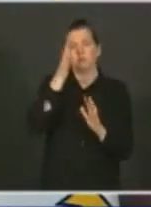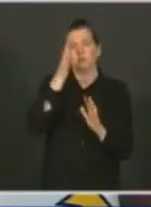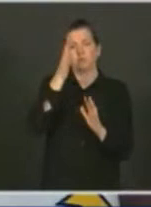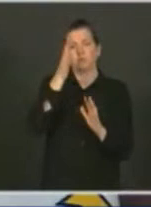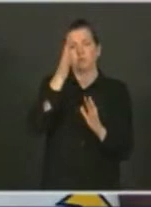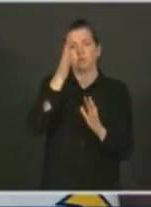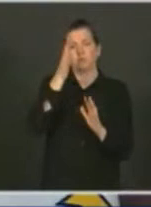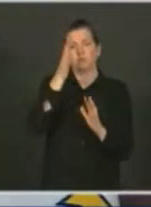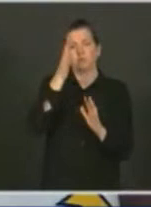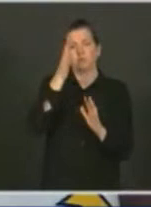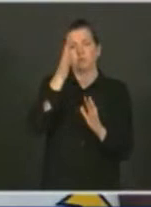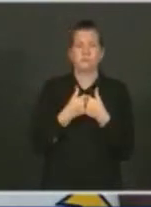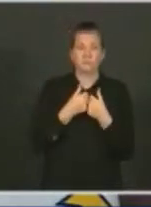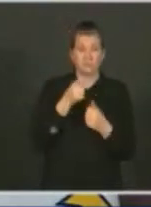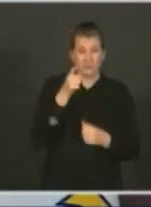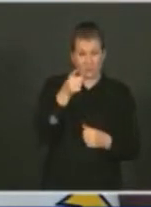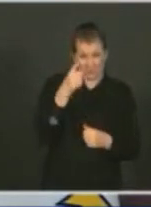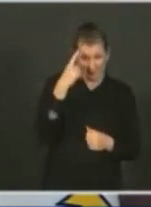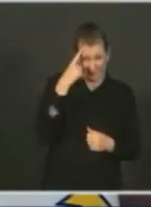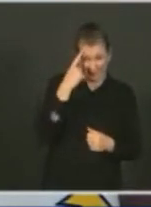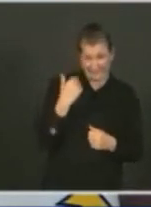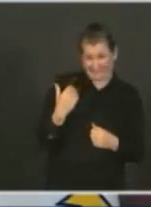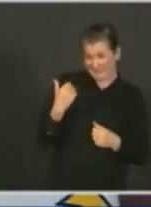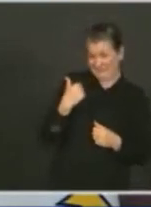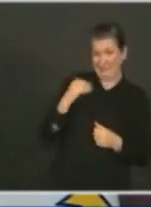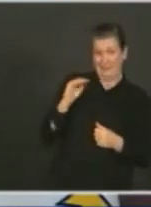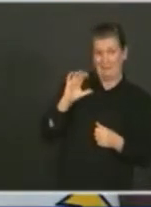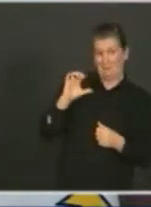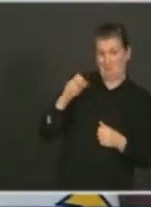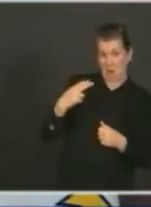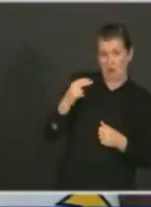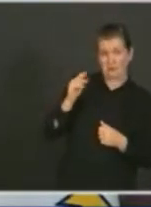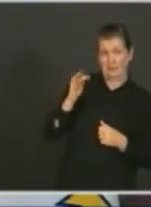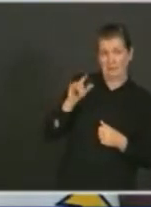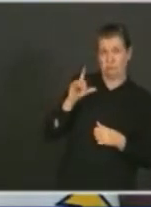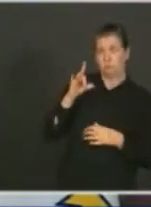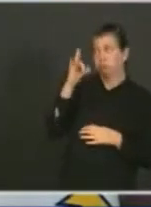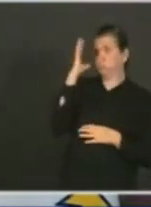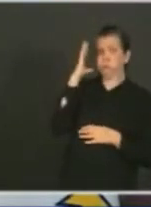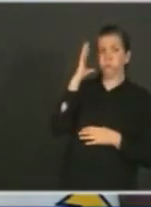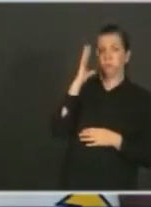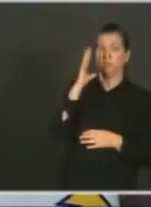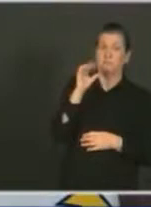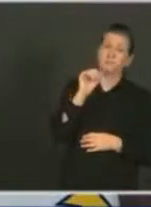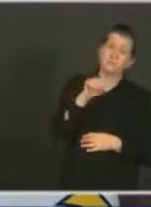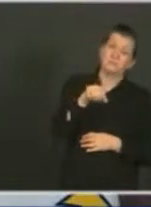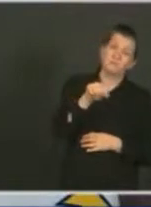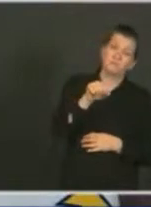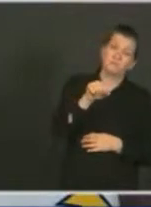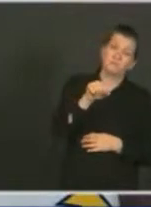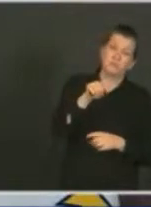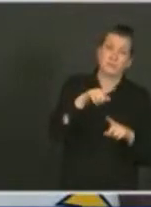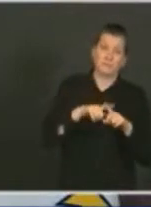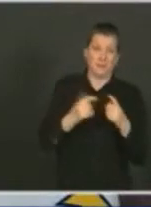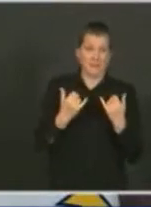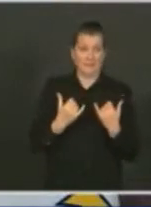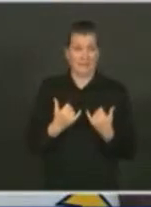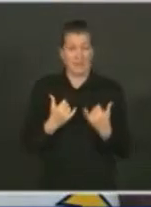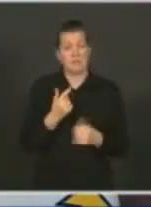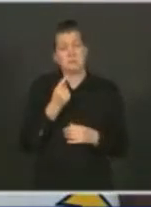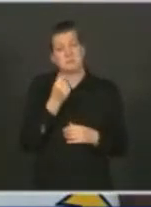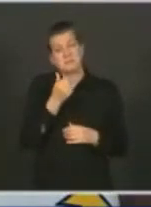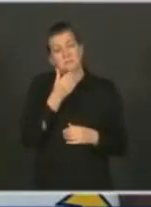March and April were bad, and they certainly were. And in some ways, we're in better shape now. The field hospital's already ready. We already